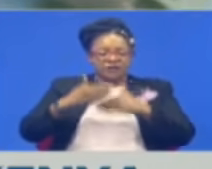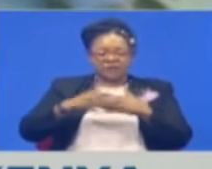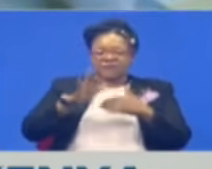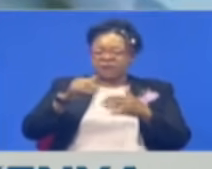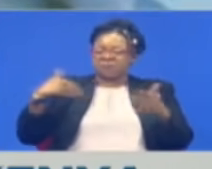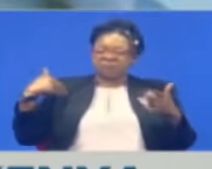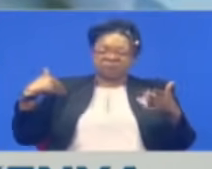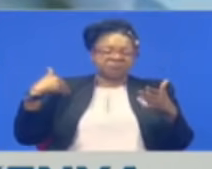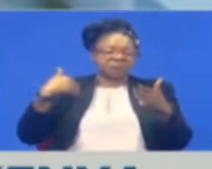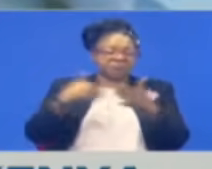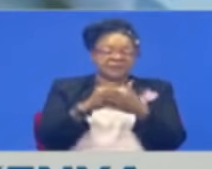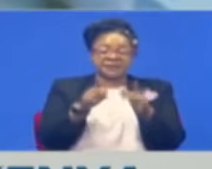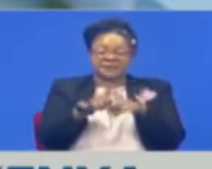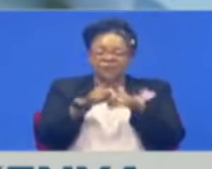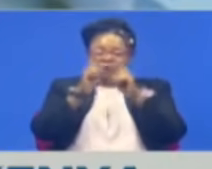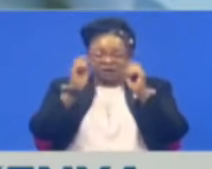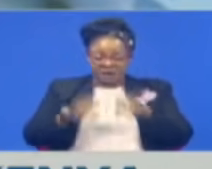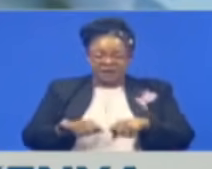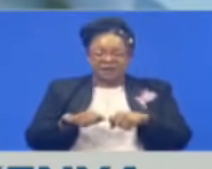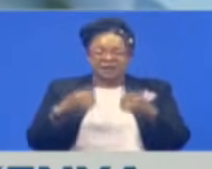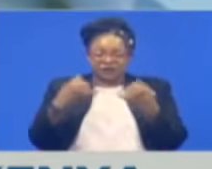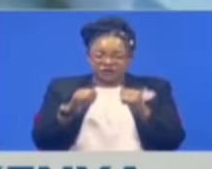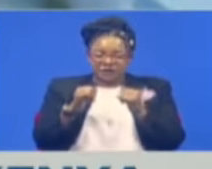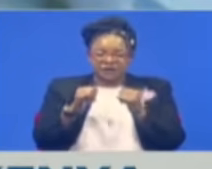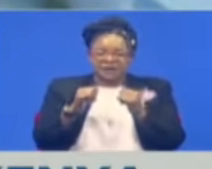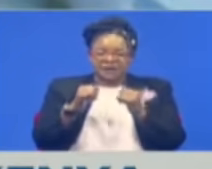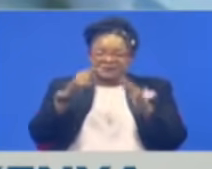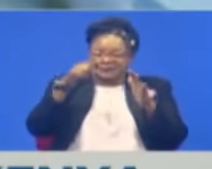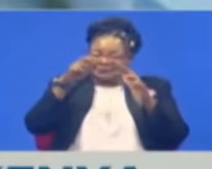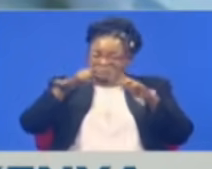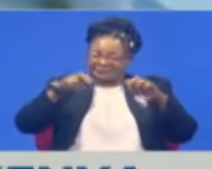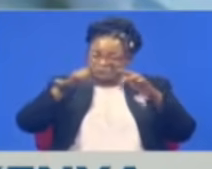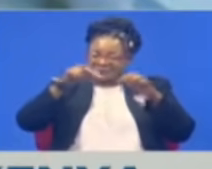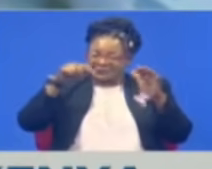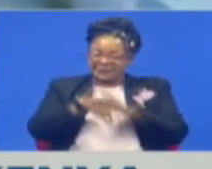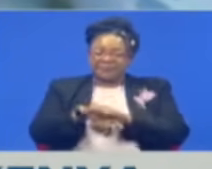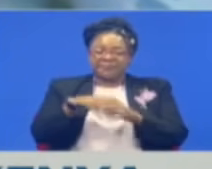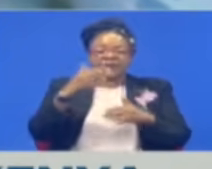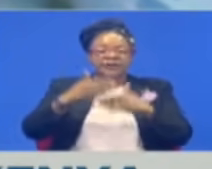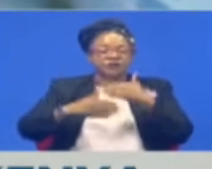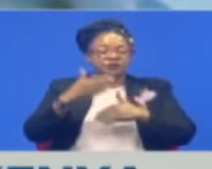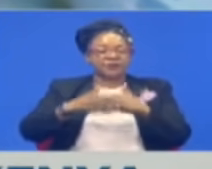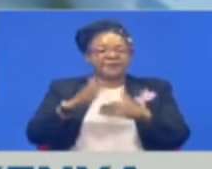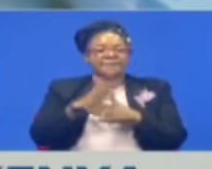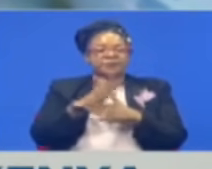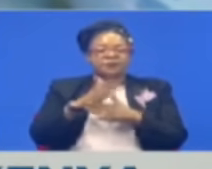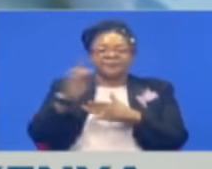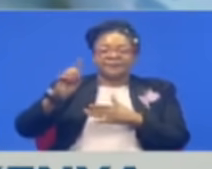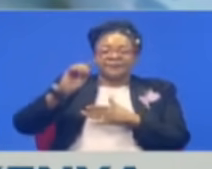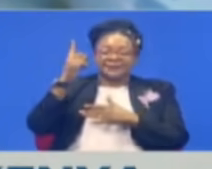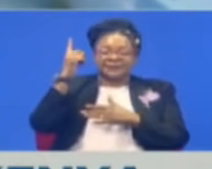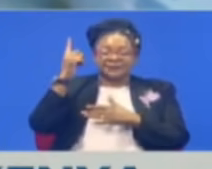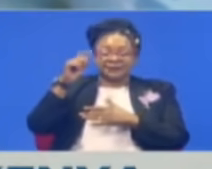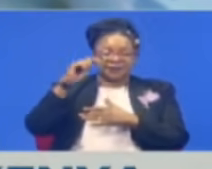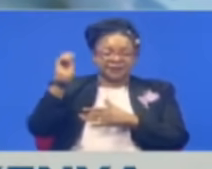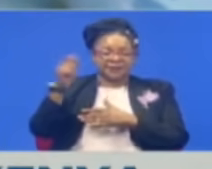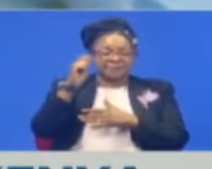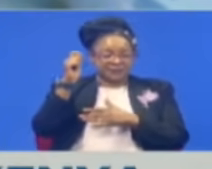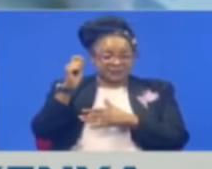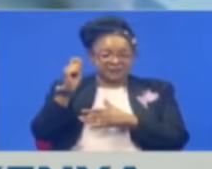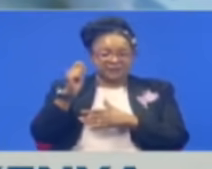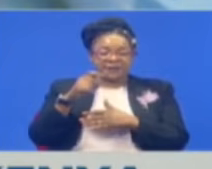Again, we can trace it even back further with the relationship between Kenya's first president, Jomo Kenyatta,